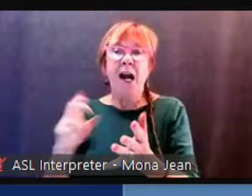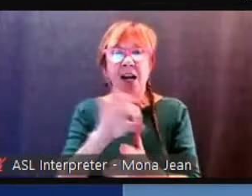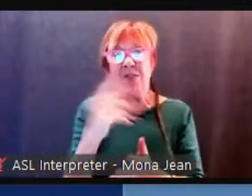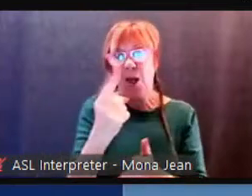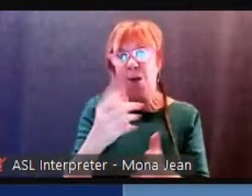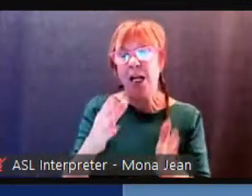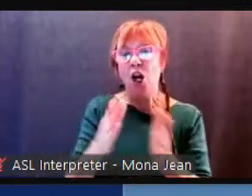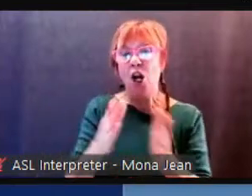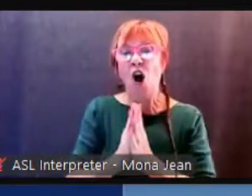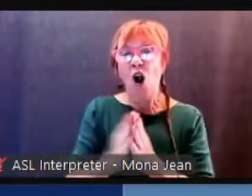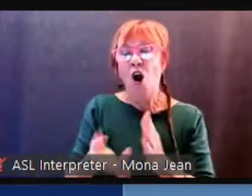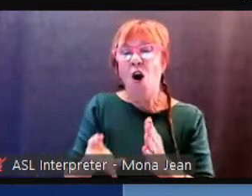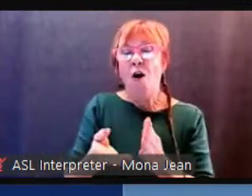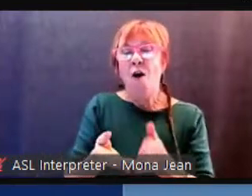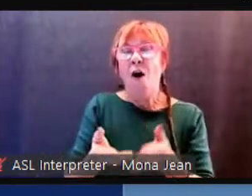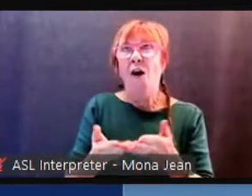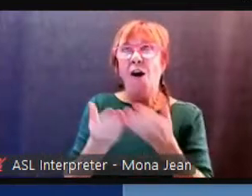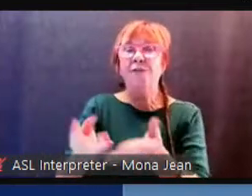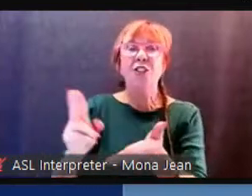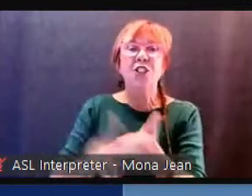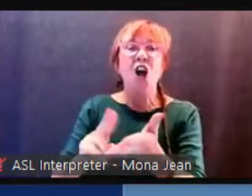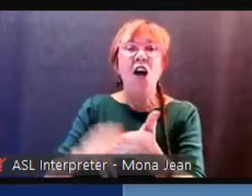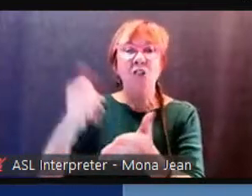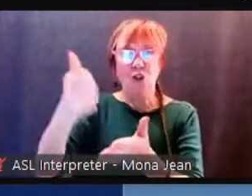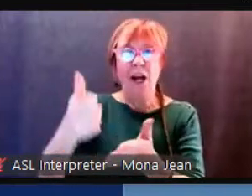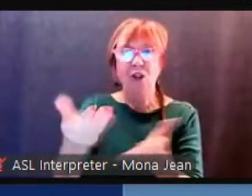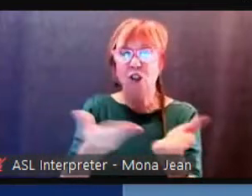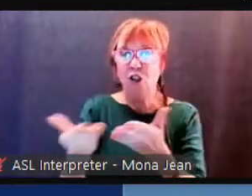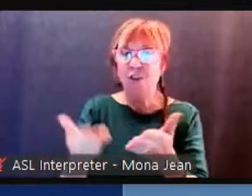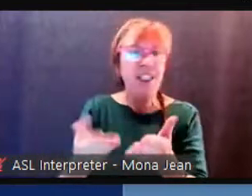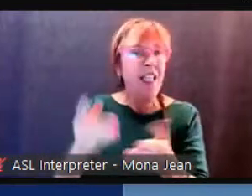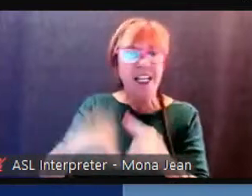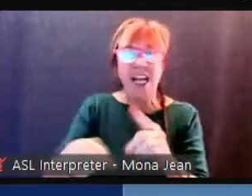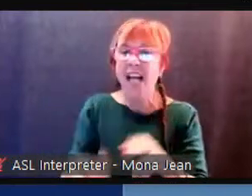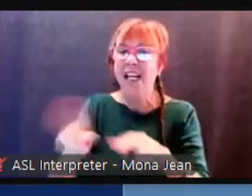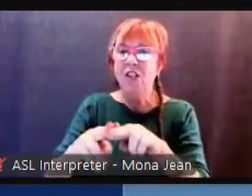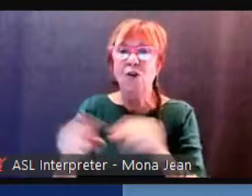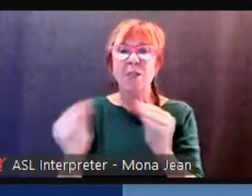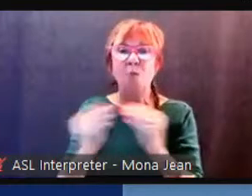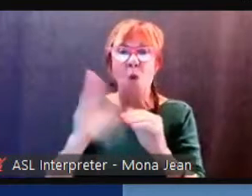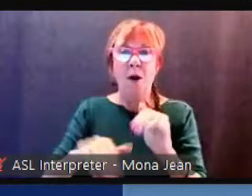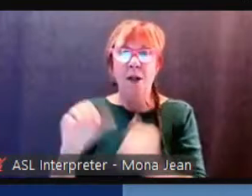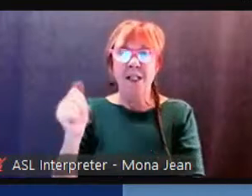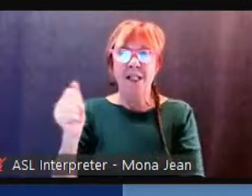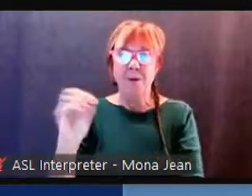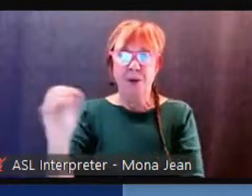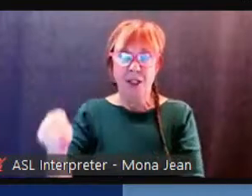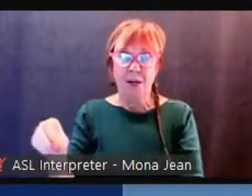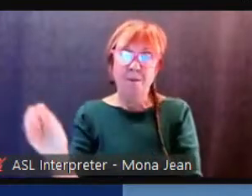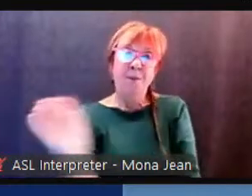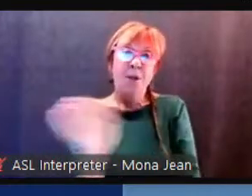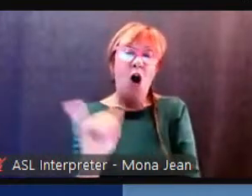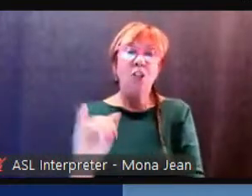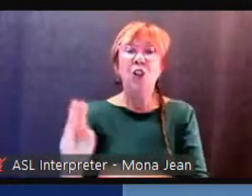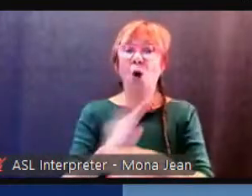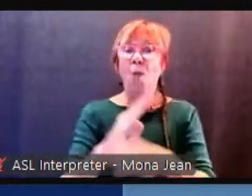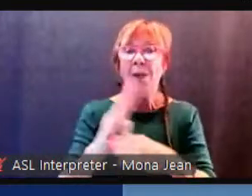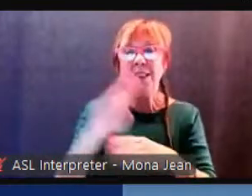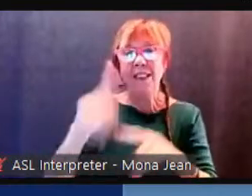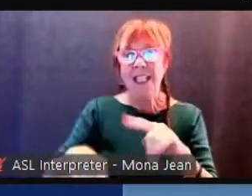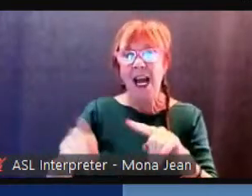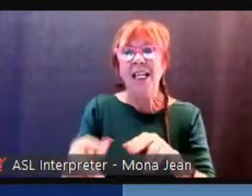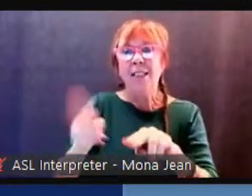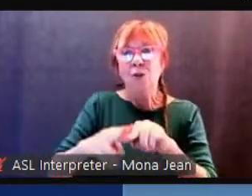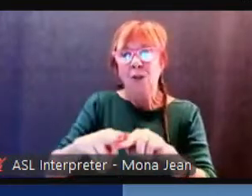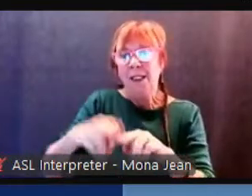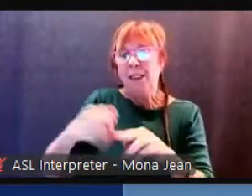services from increasing prices by more than 10%. In addition, businesses may not increase the prices of goods and